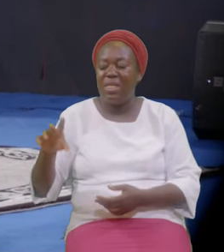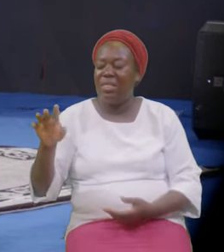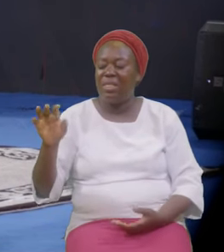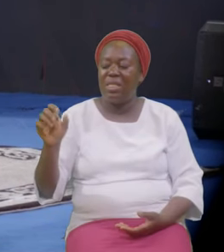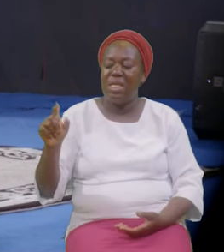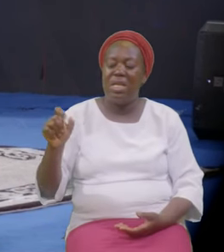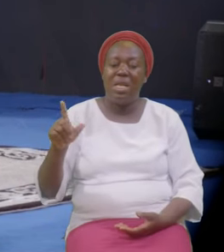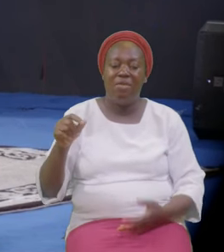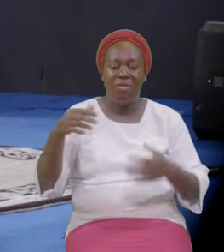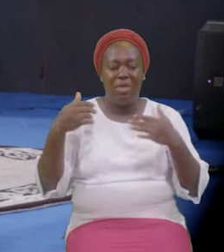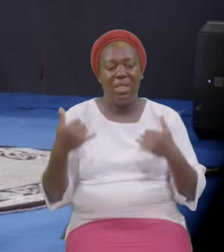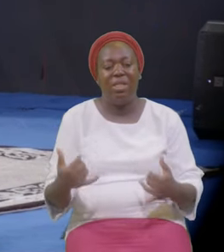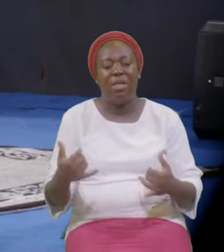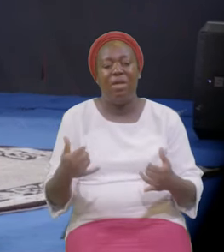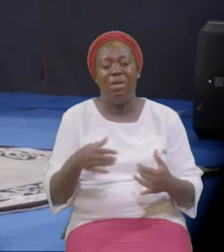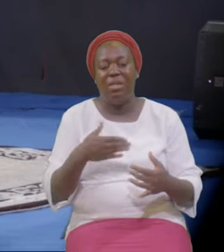now